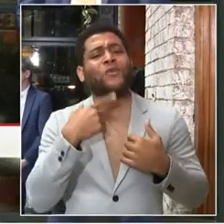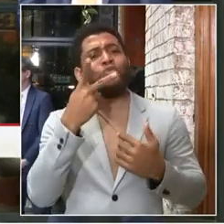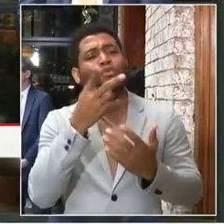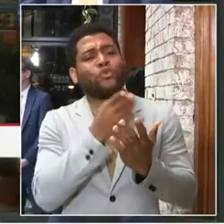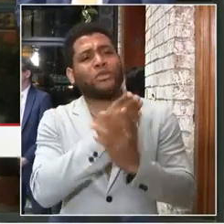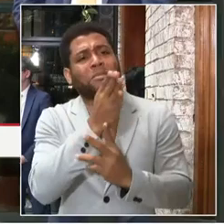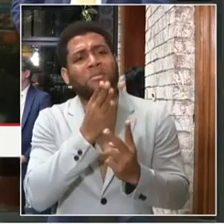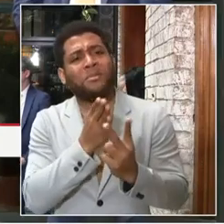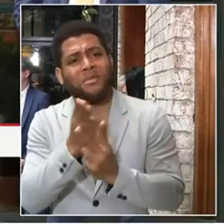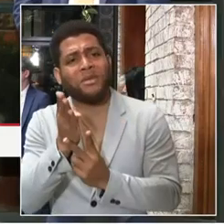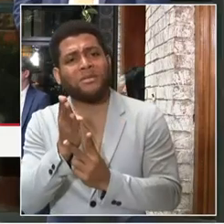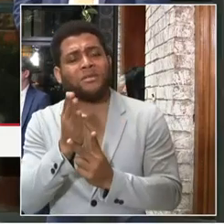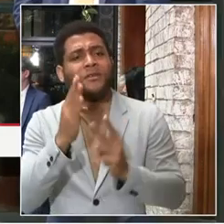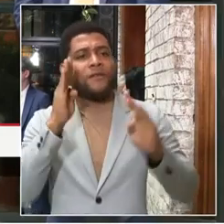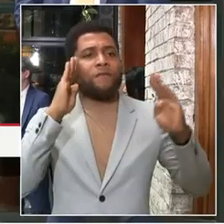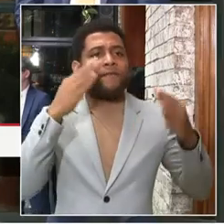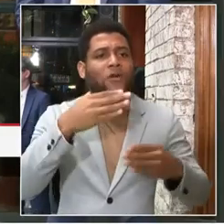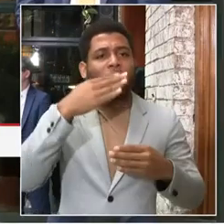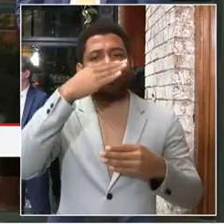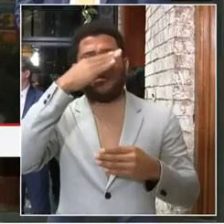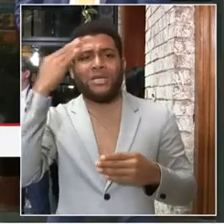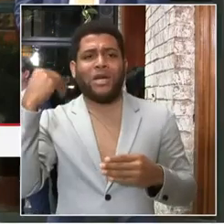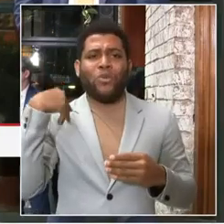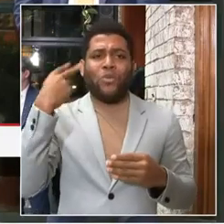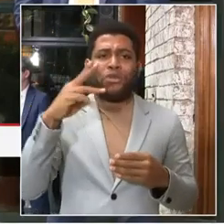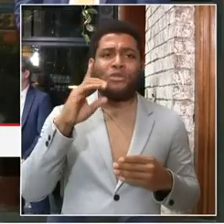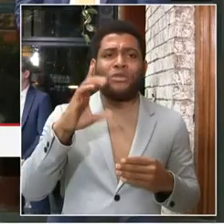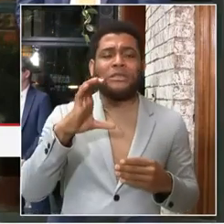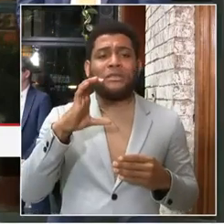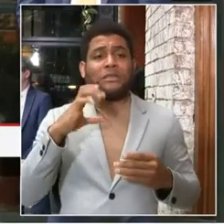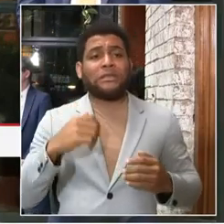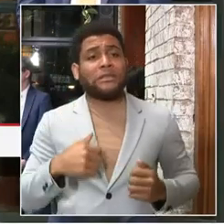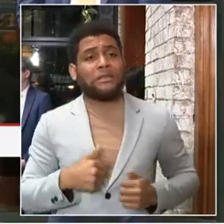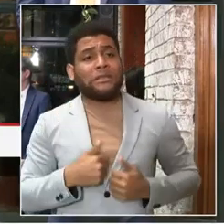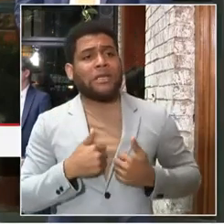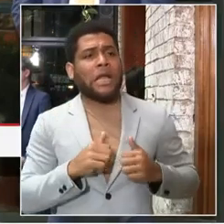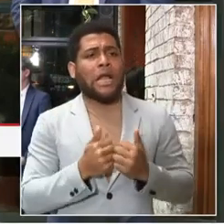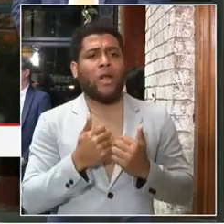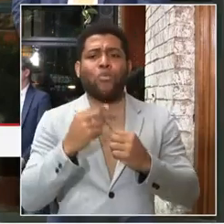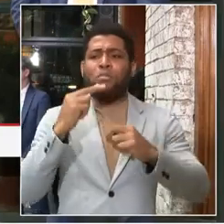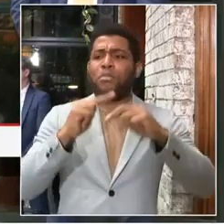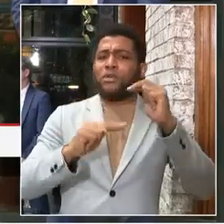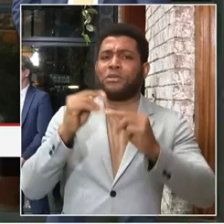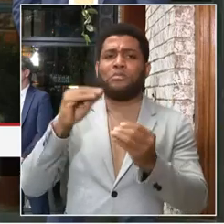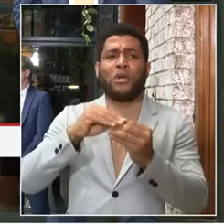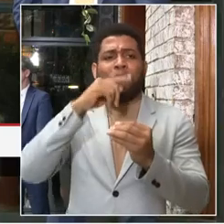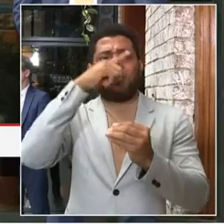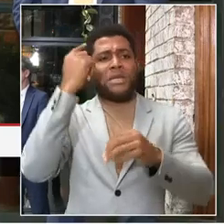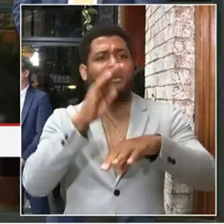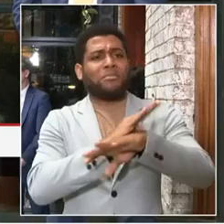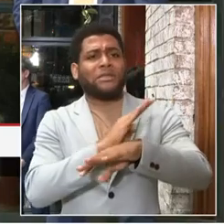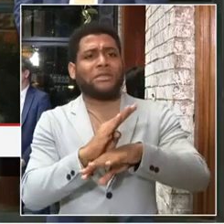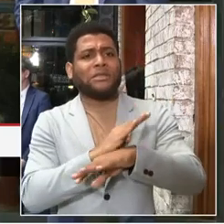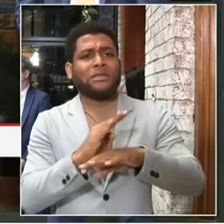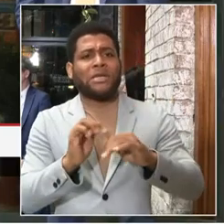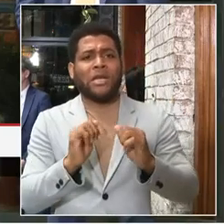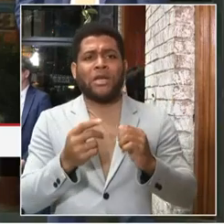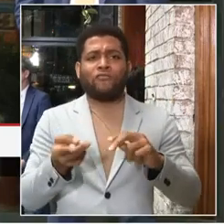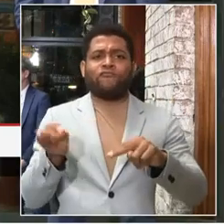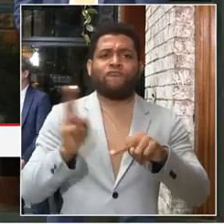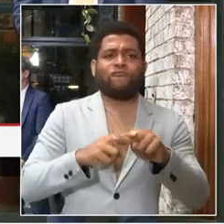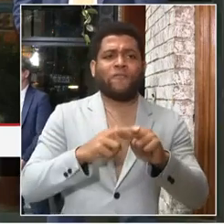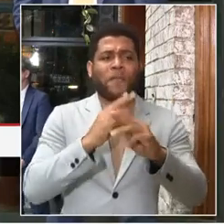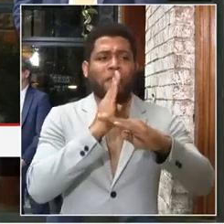Black Washingtonians, how we build more Black businesses and how we raise the median household income for Black